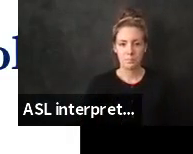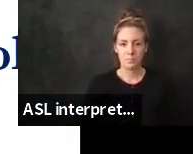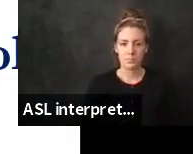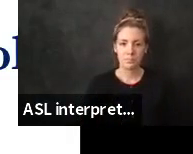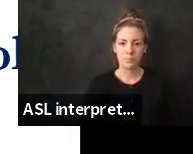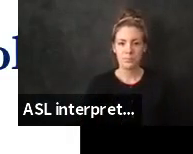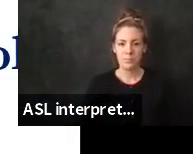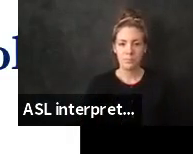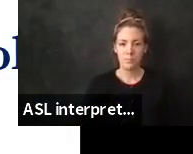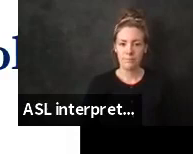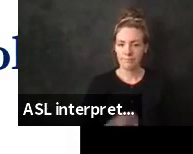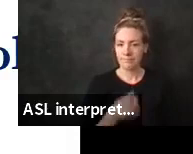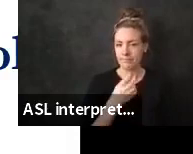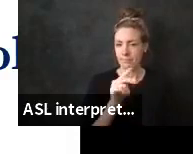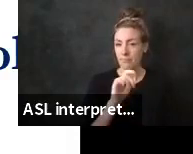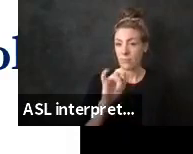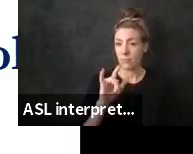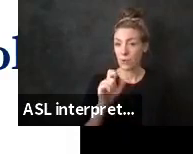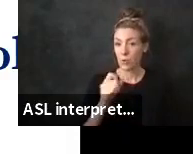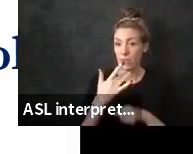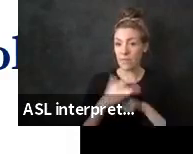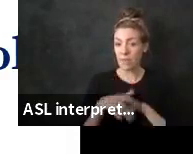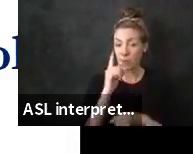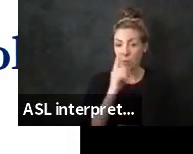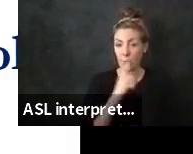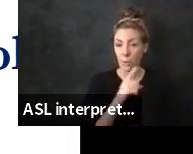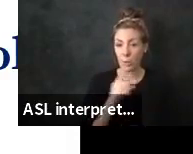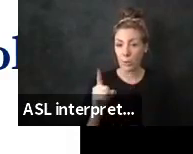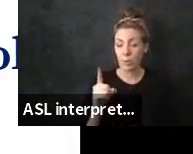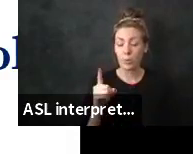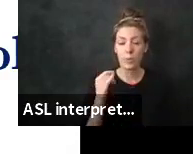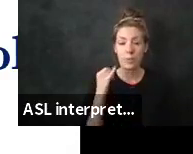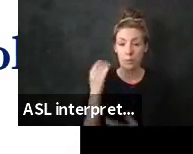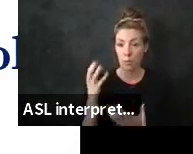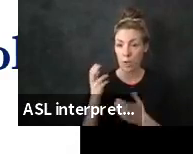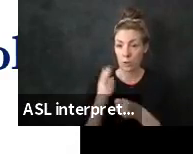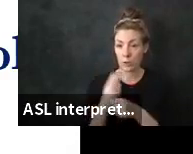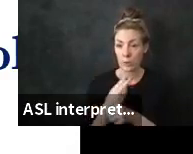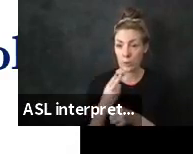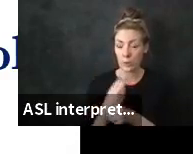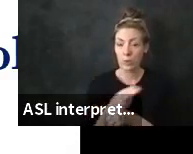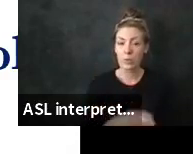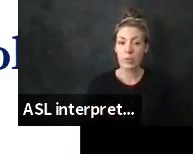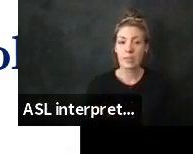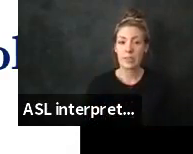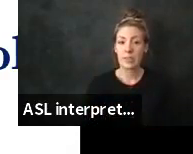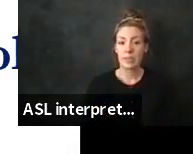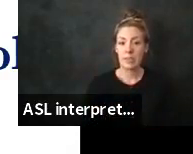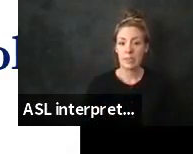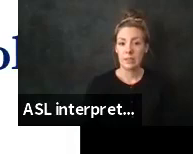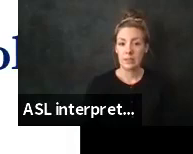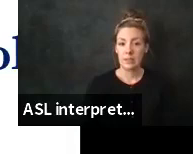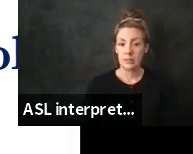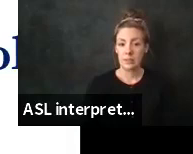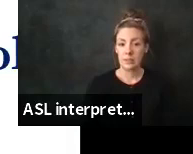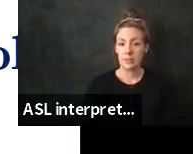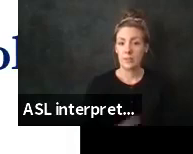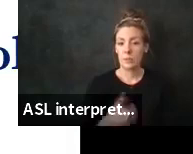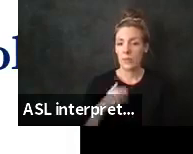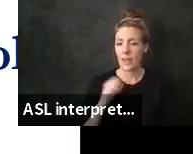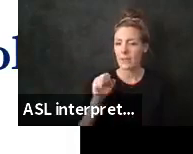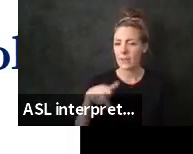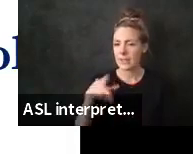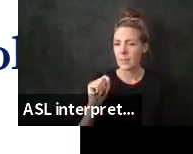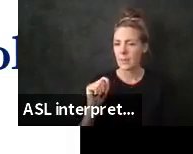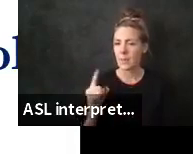We have various tools that are available for one to use. If you want to visit, I believe it was the September 1st